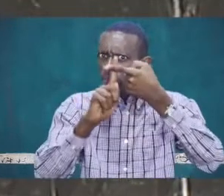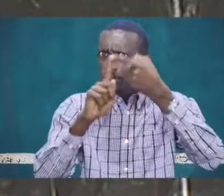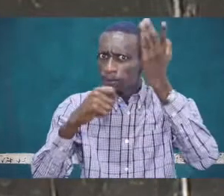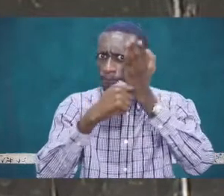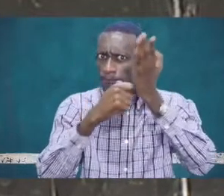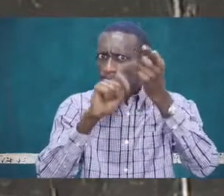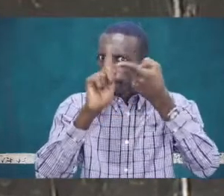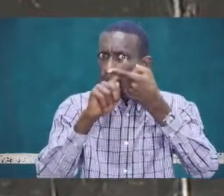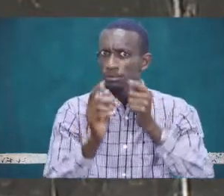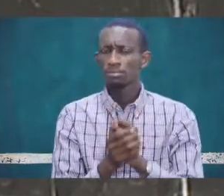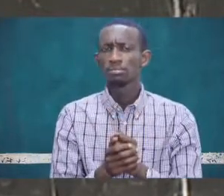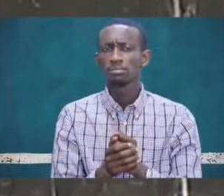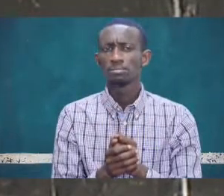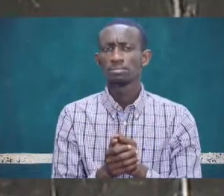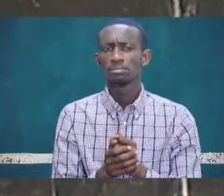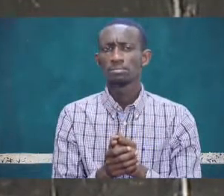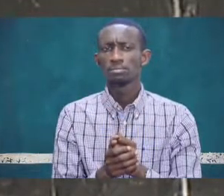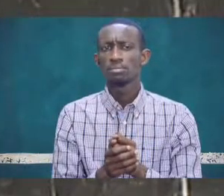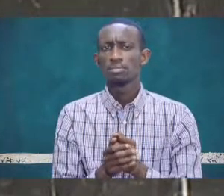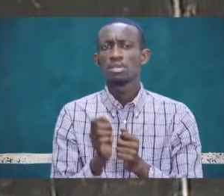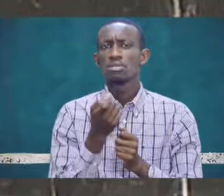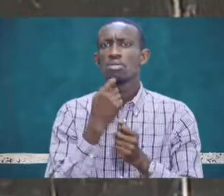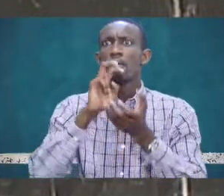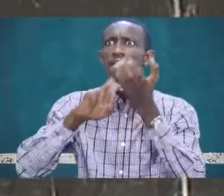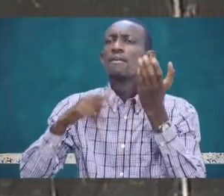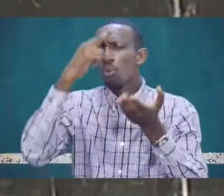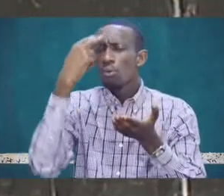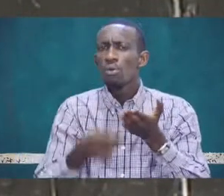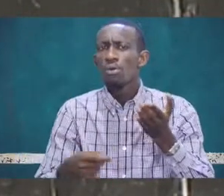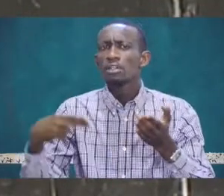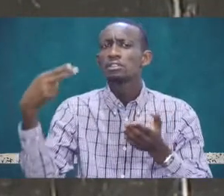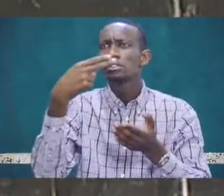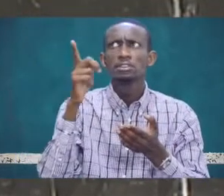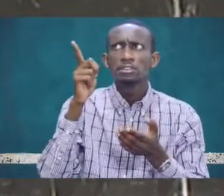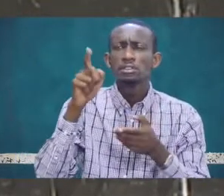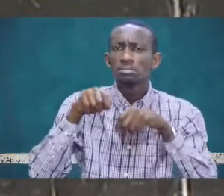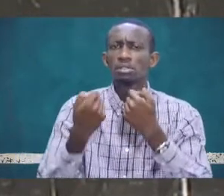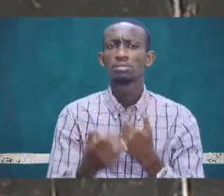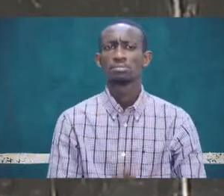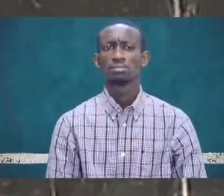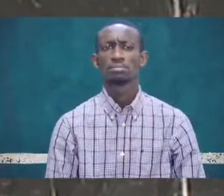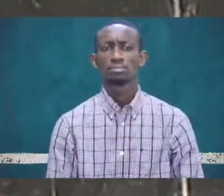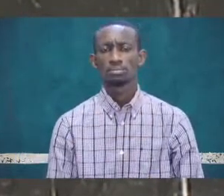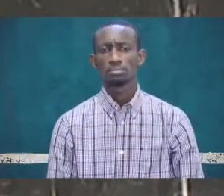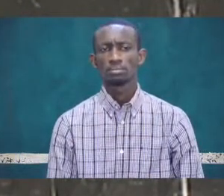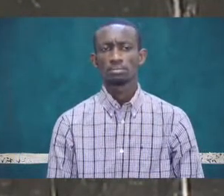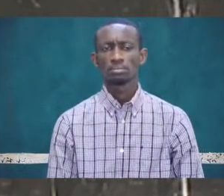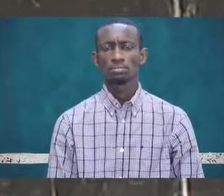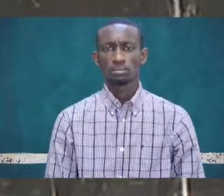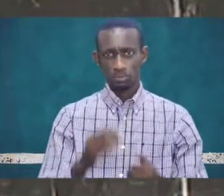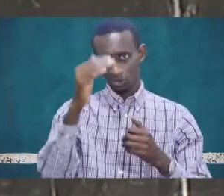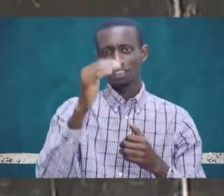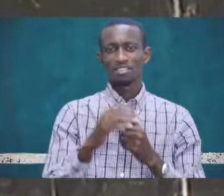neutralized. How? By this bond breaking. And therefore, finally, you'll come